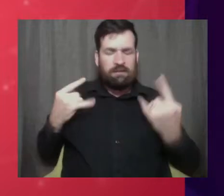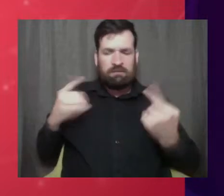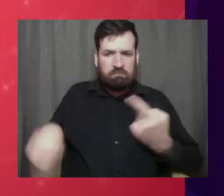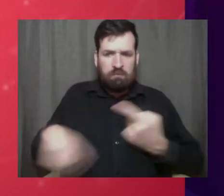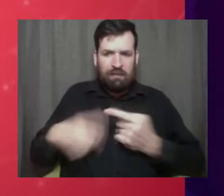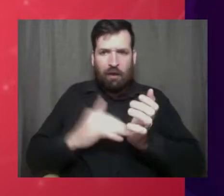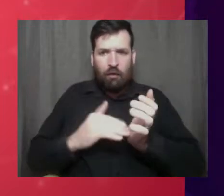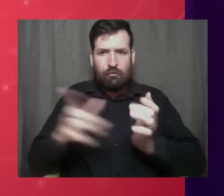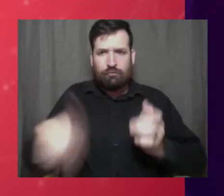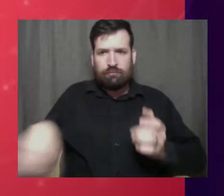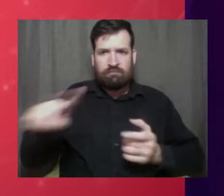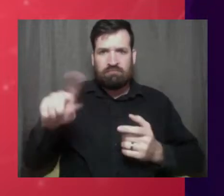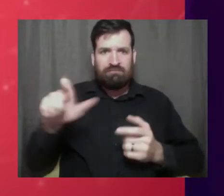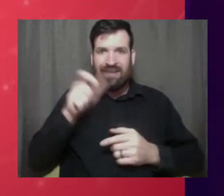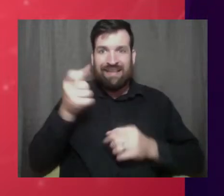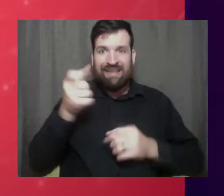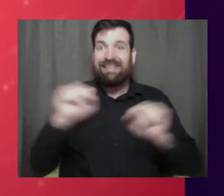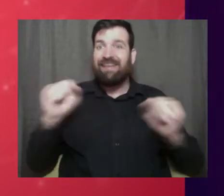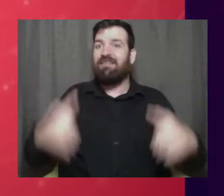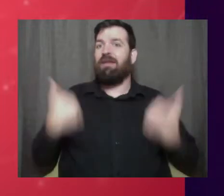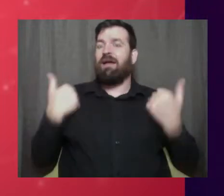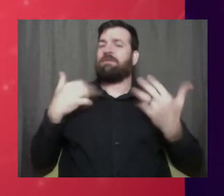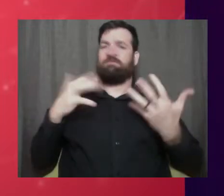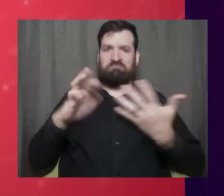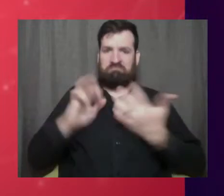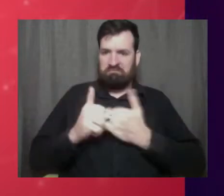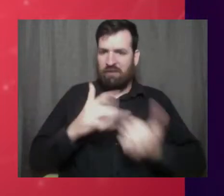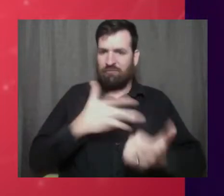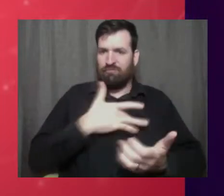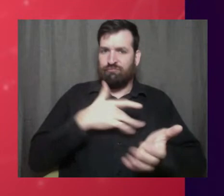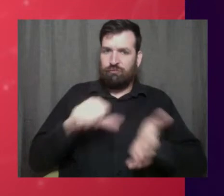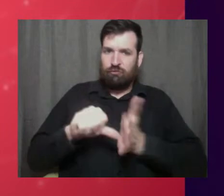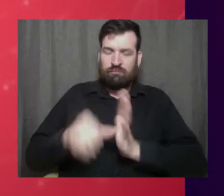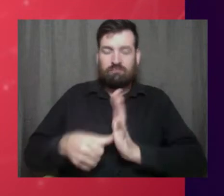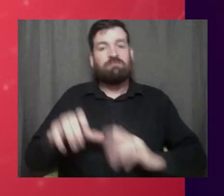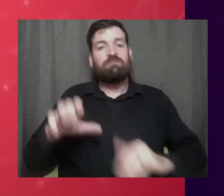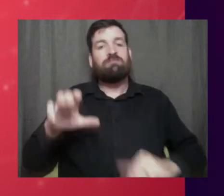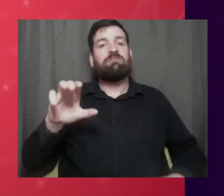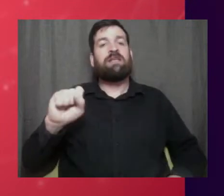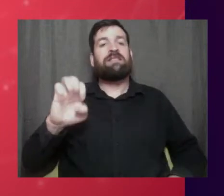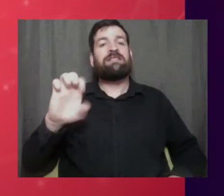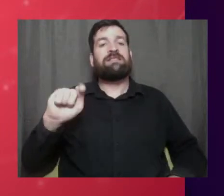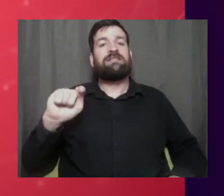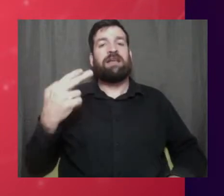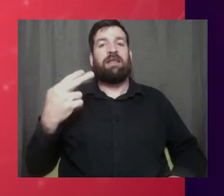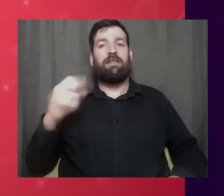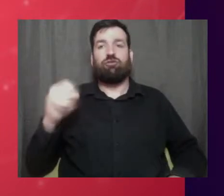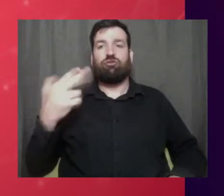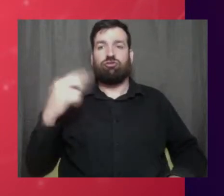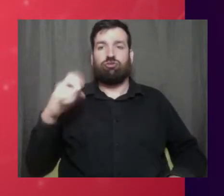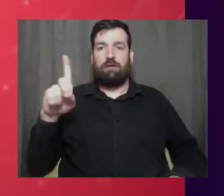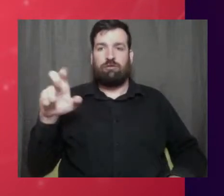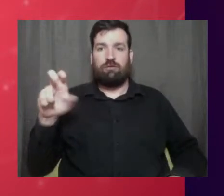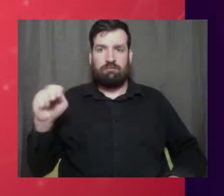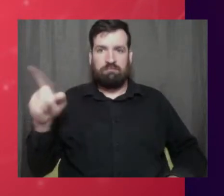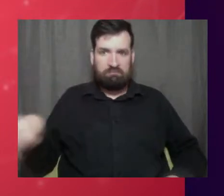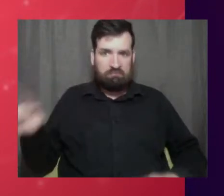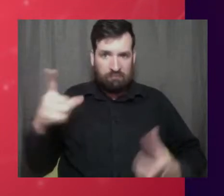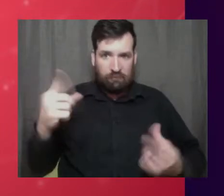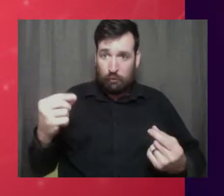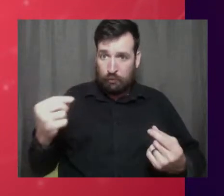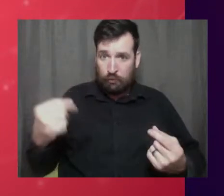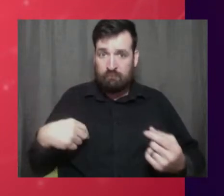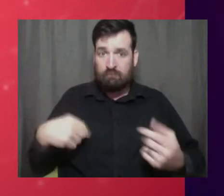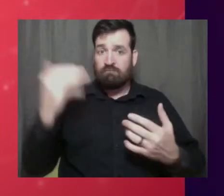lives? See the impressive way cardiologist Dr. Seth Sheldon spends his time. You will be blown away. And